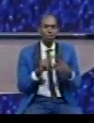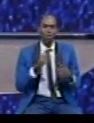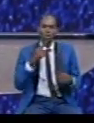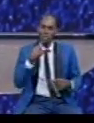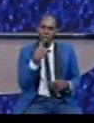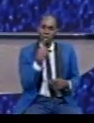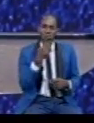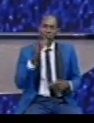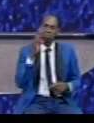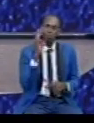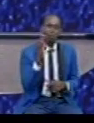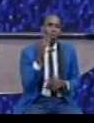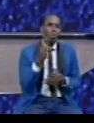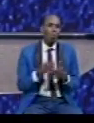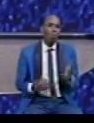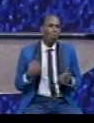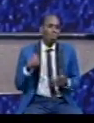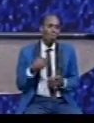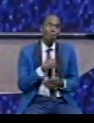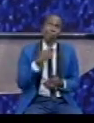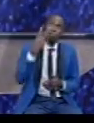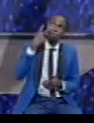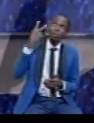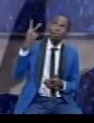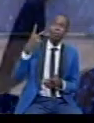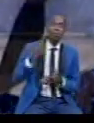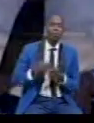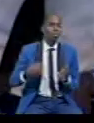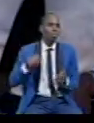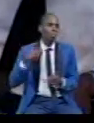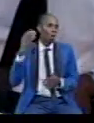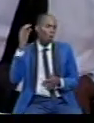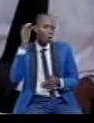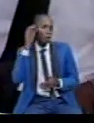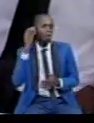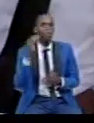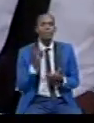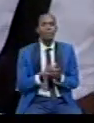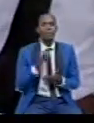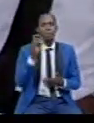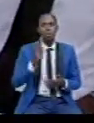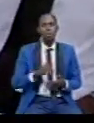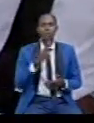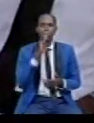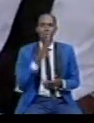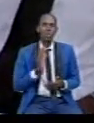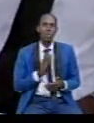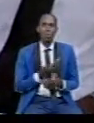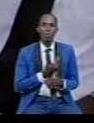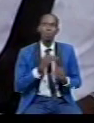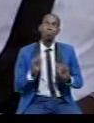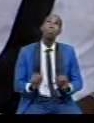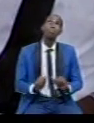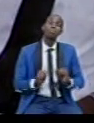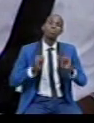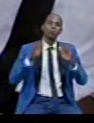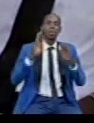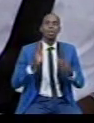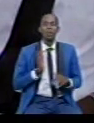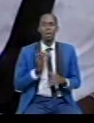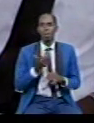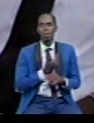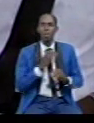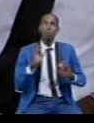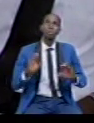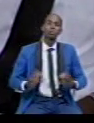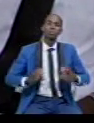heard. That was their devotion. And that ought to be our devotion, our consecration, our